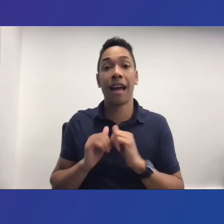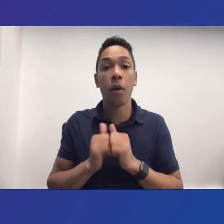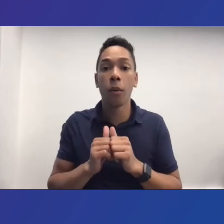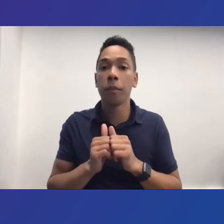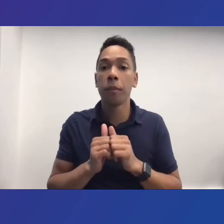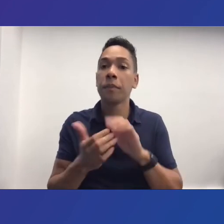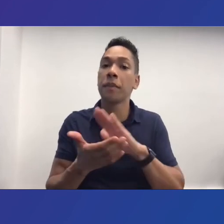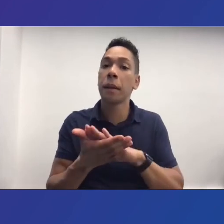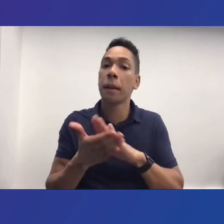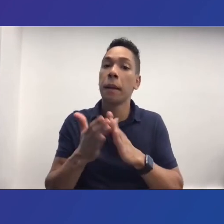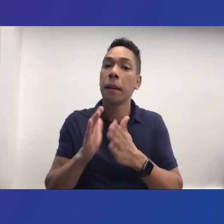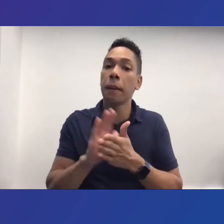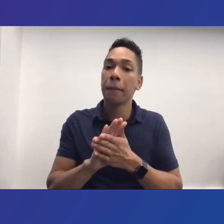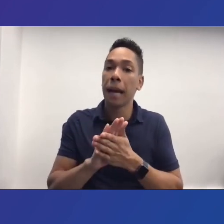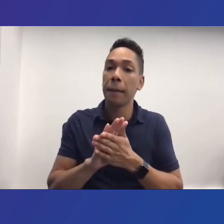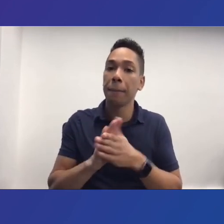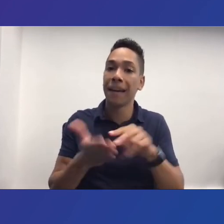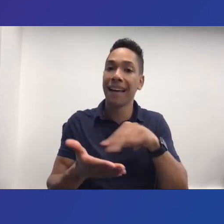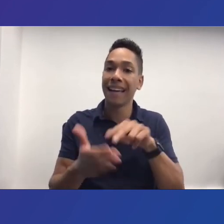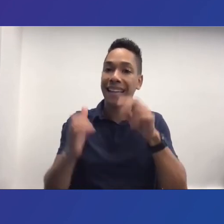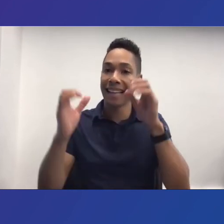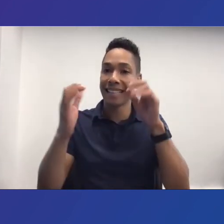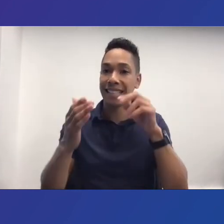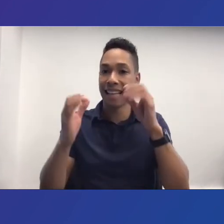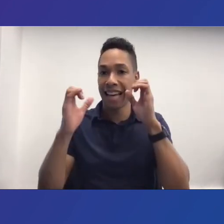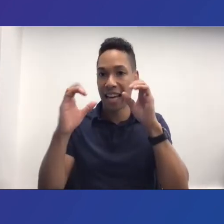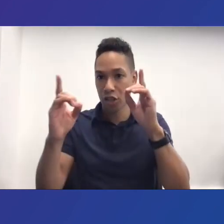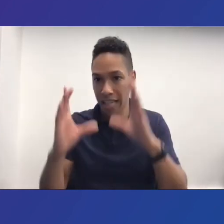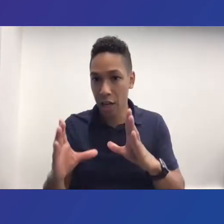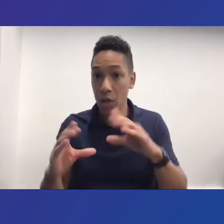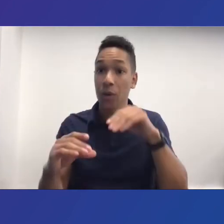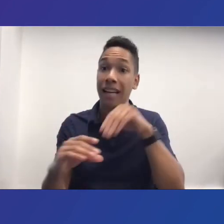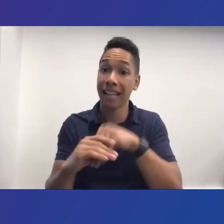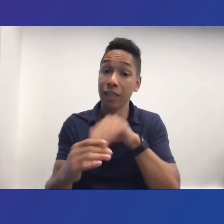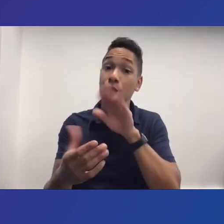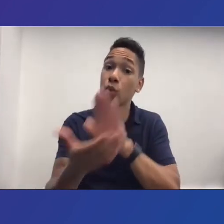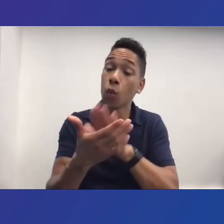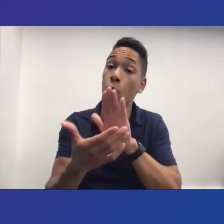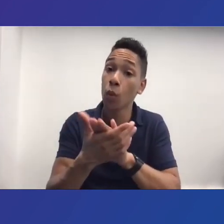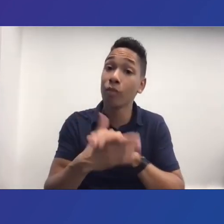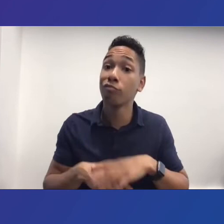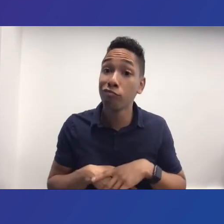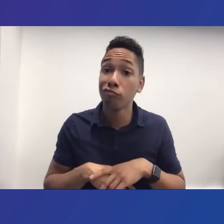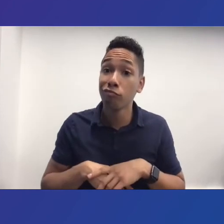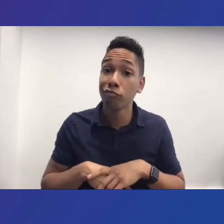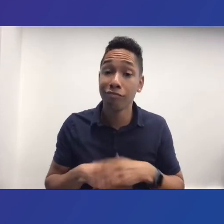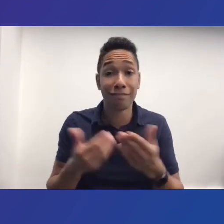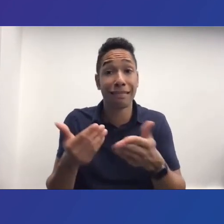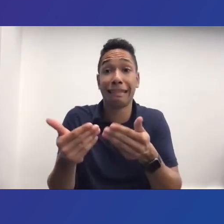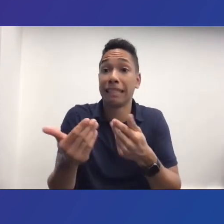dance educator in public schools. That's easy. Ding, ding, ding. To me. To me,